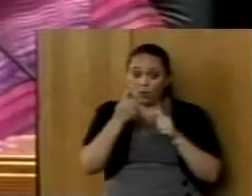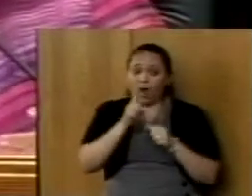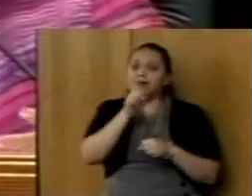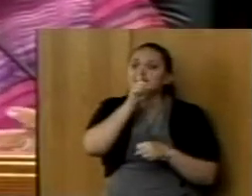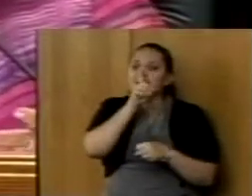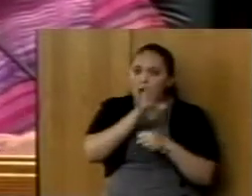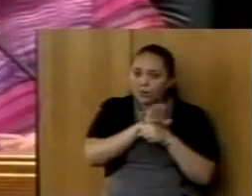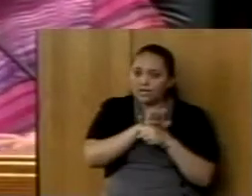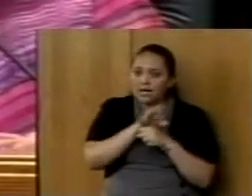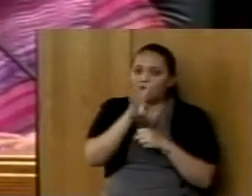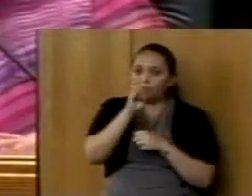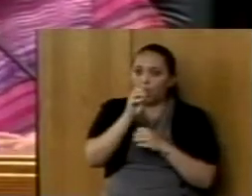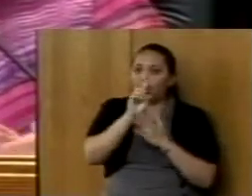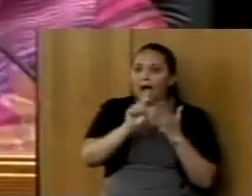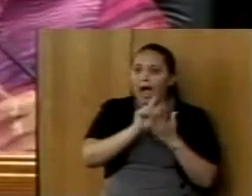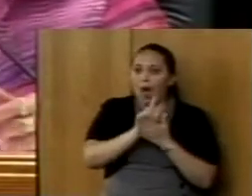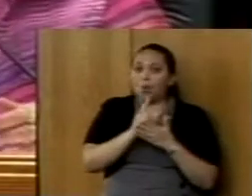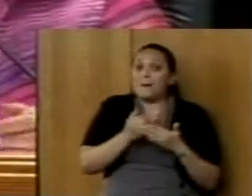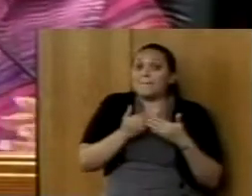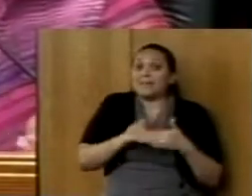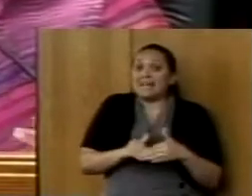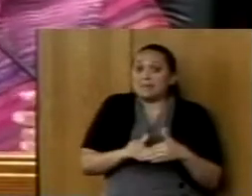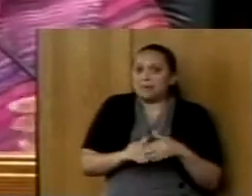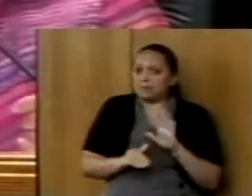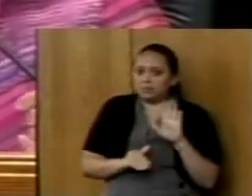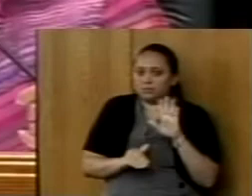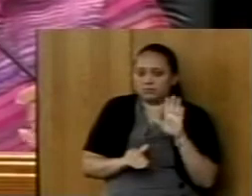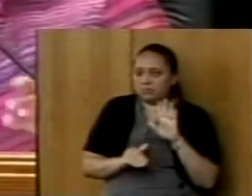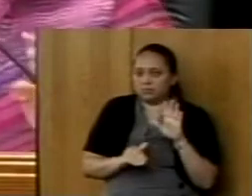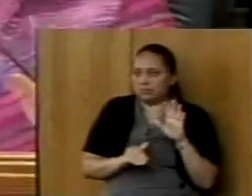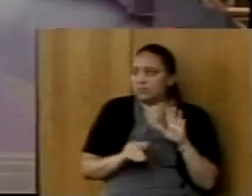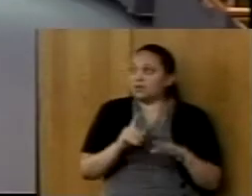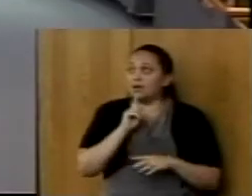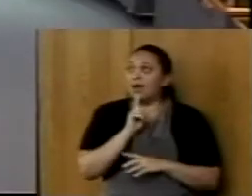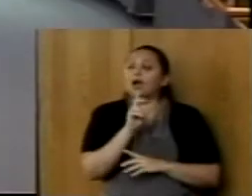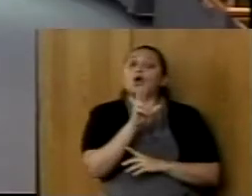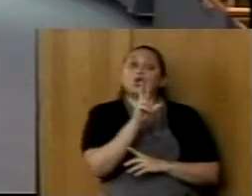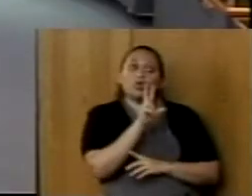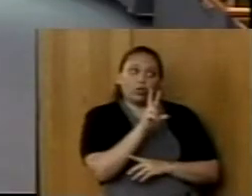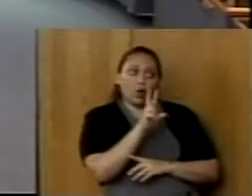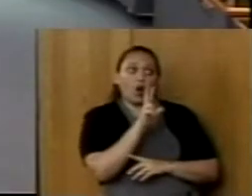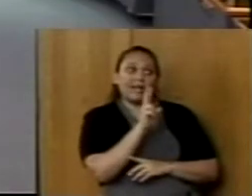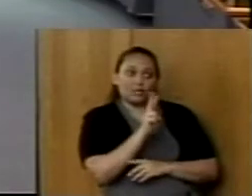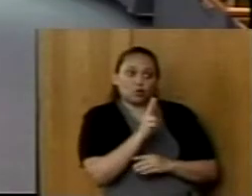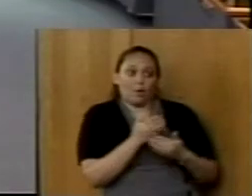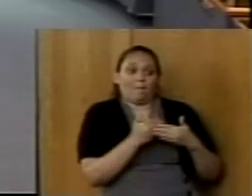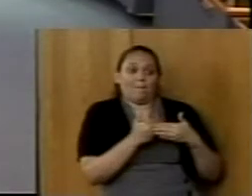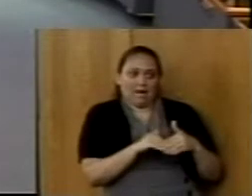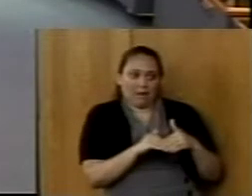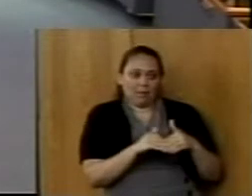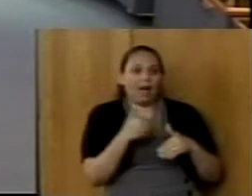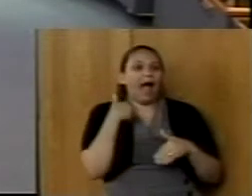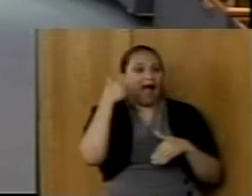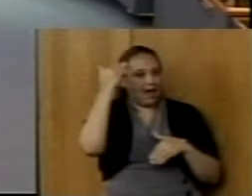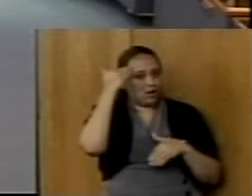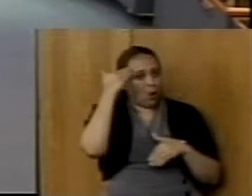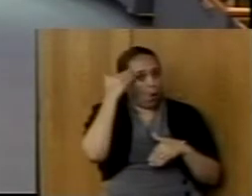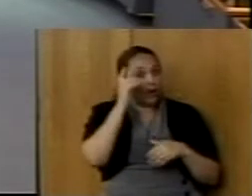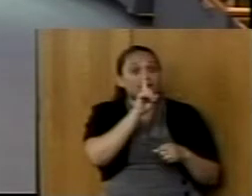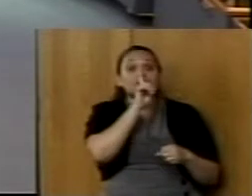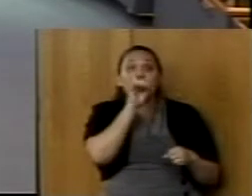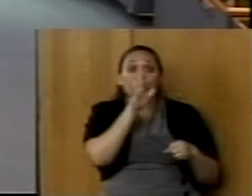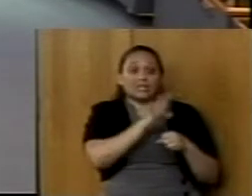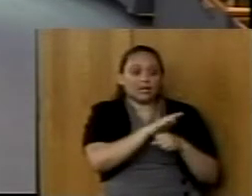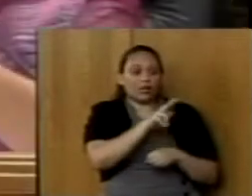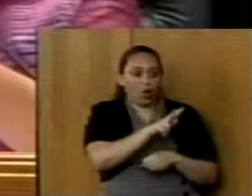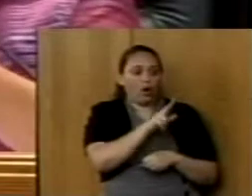40-hour minimum. Pretty much is what you're saying. Well, 32 minimum. I understand 32 guaranteed, but with